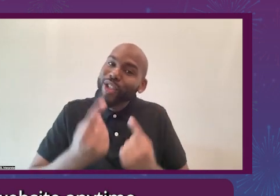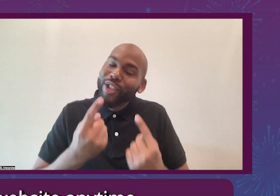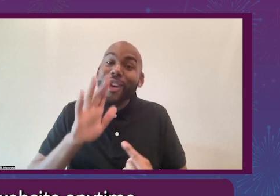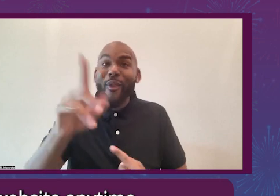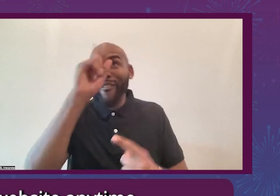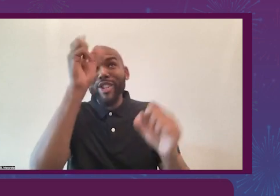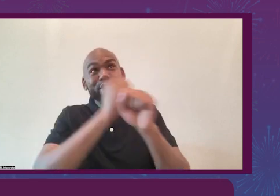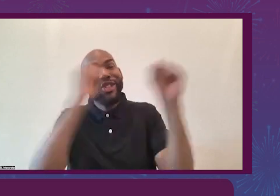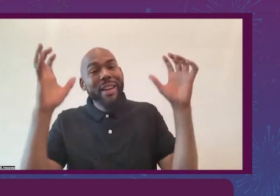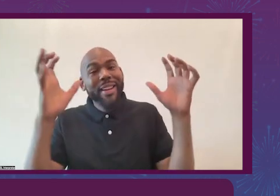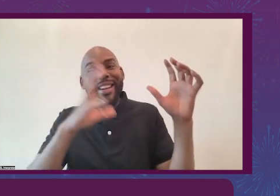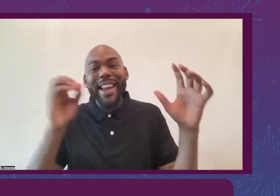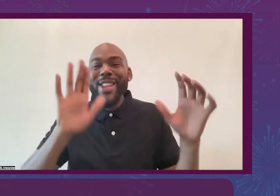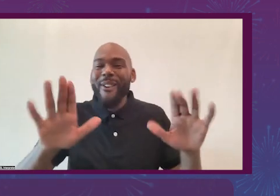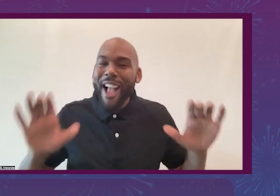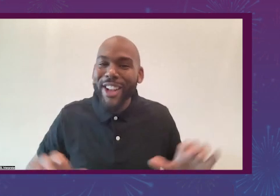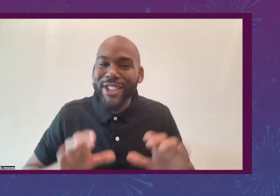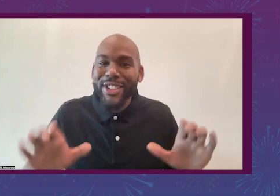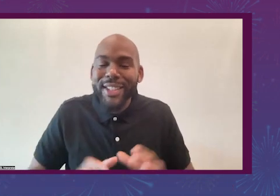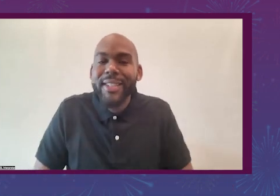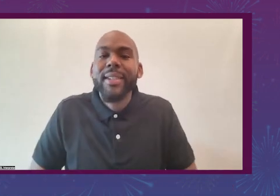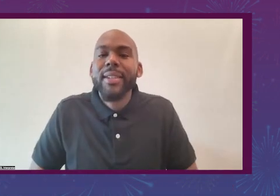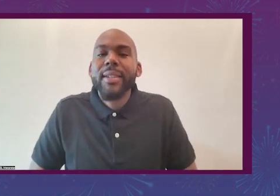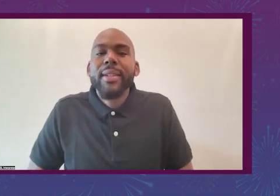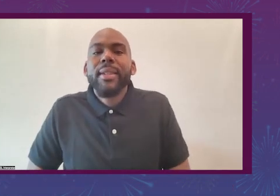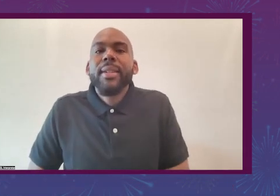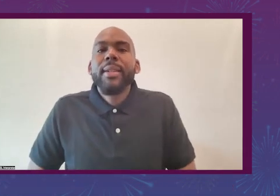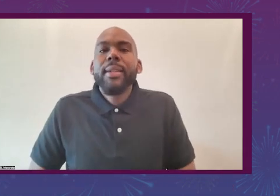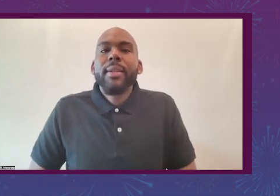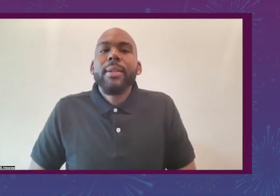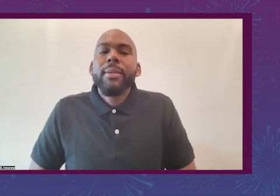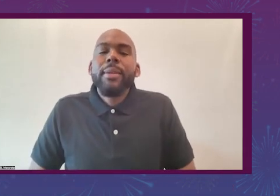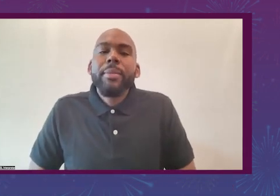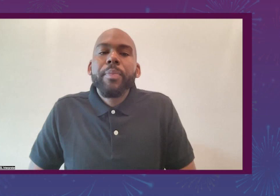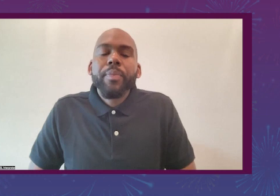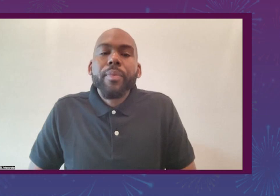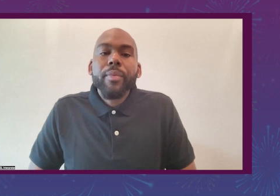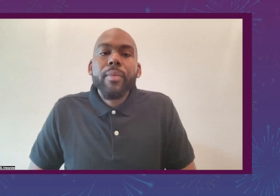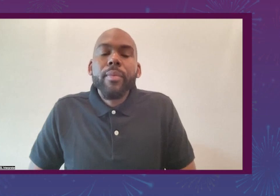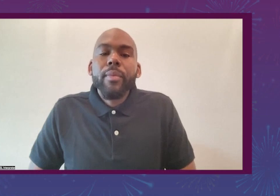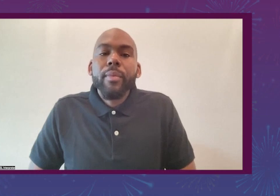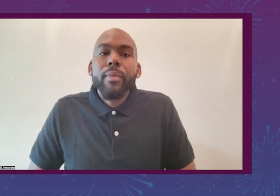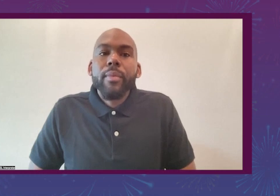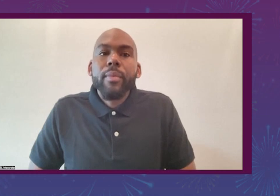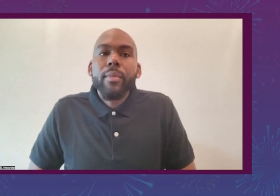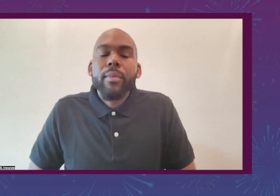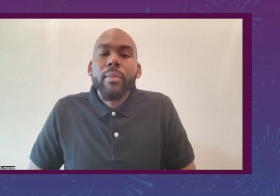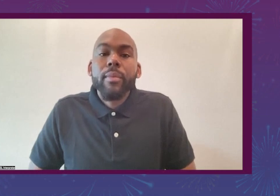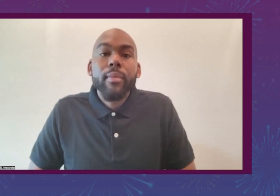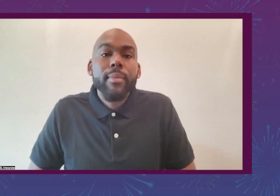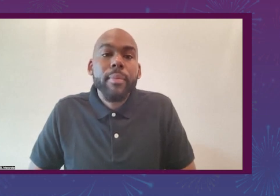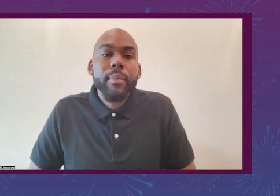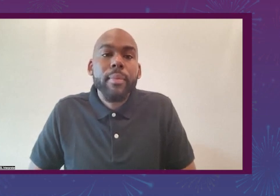your vision, and your action. Marcy leaves the screen. Ali Stroker, Tony Award-winning actor,